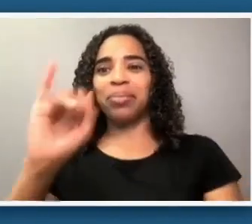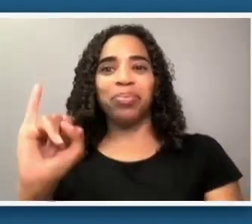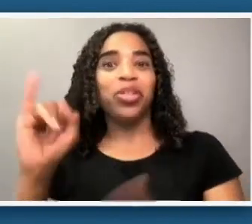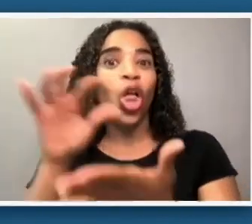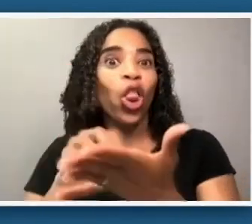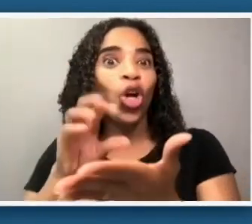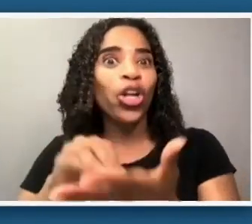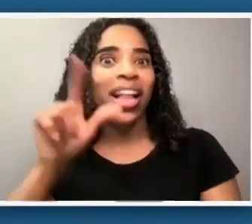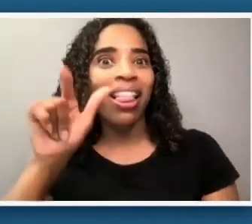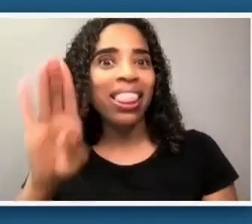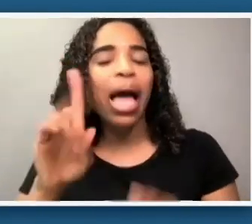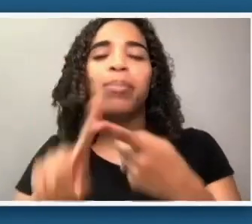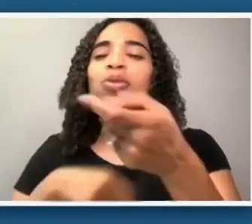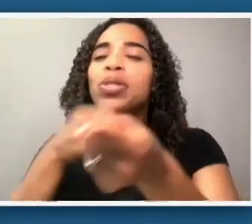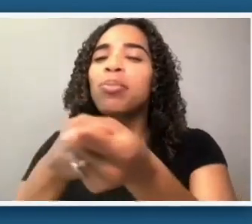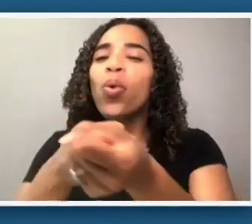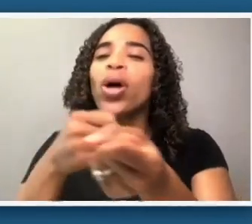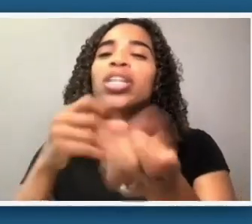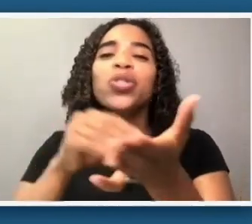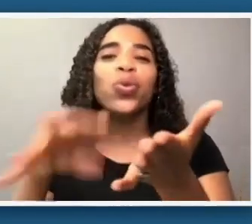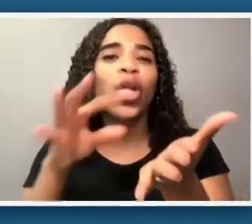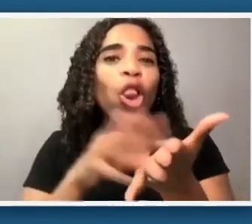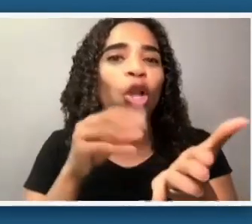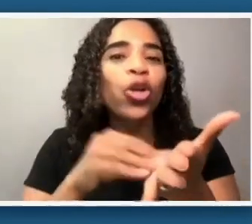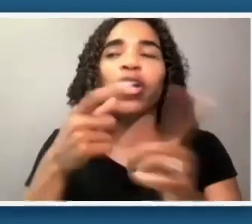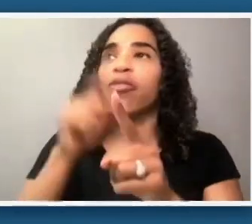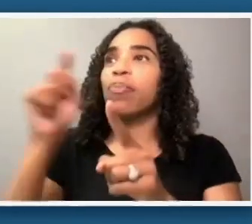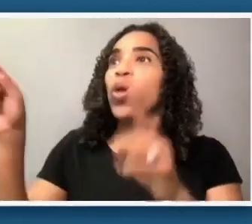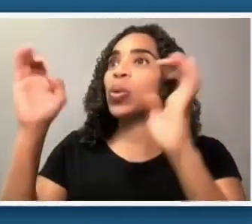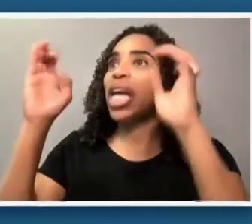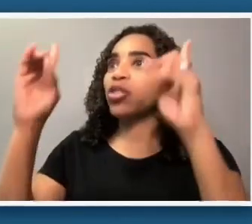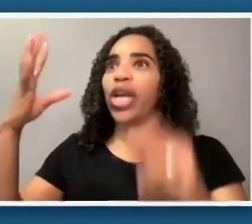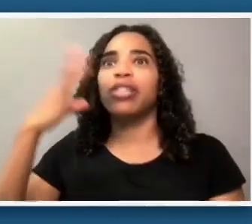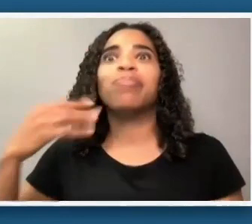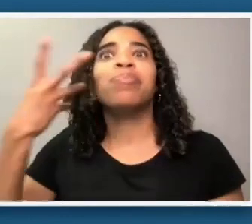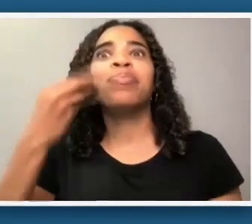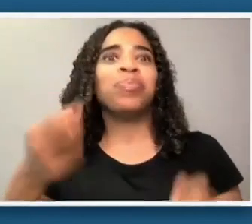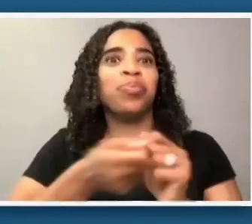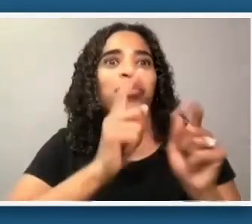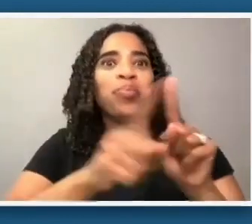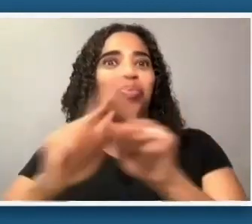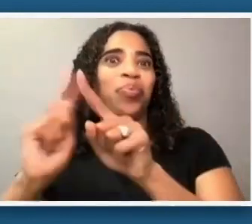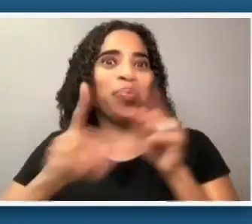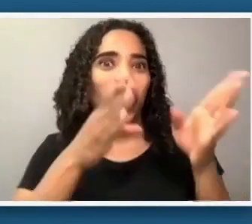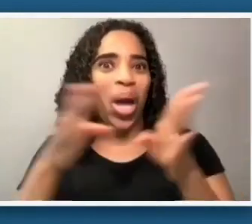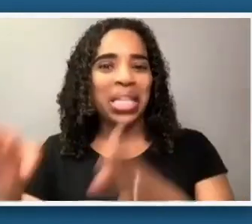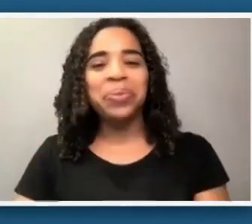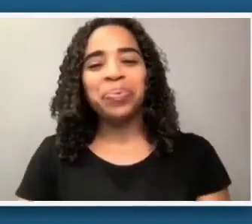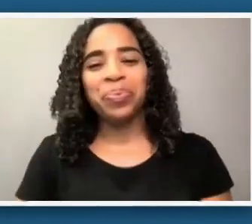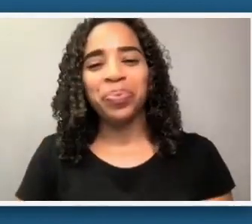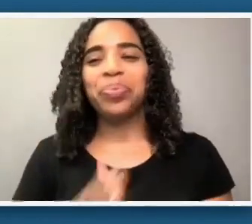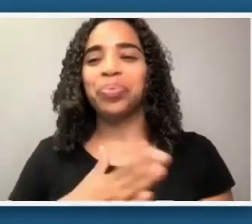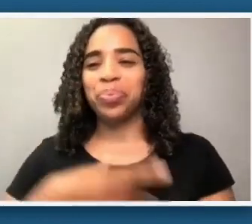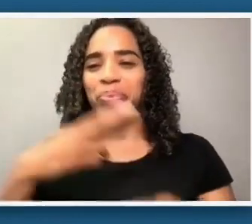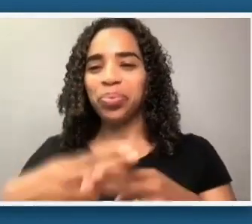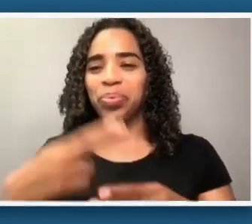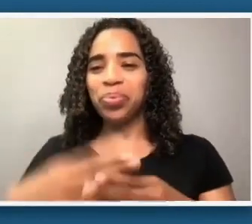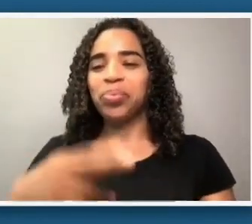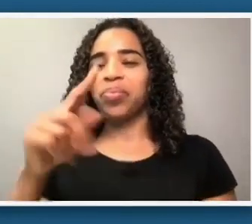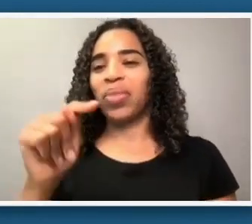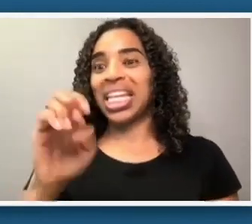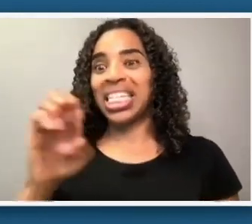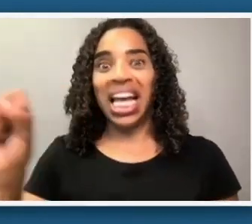to support student learning from educators who are experienced in doing so in a variety of environments. My name is